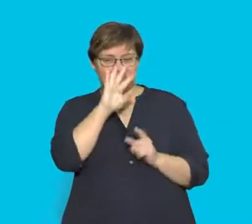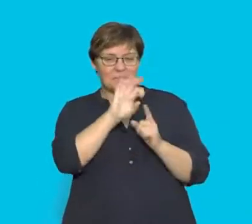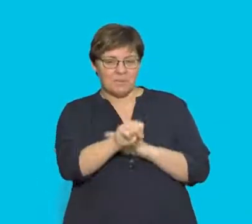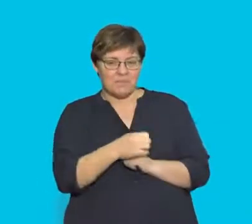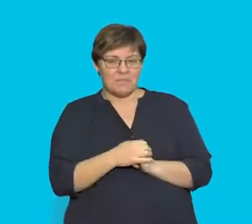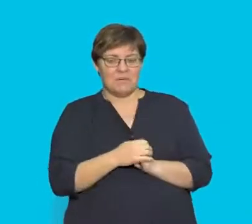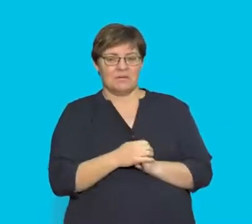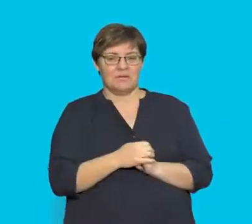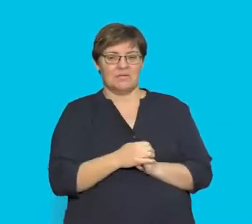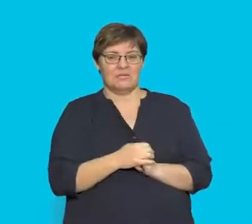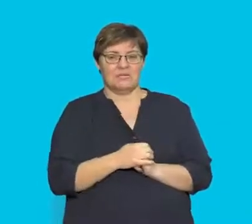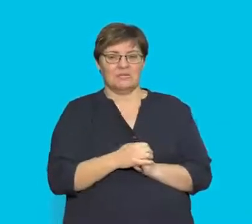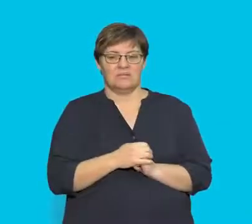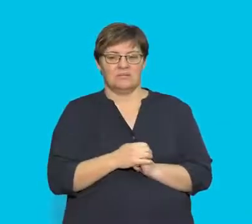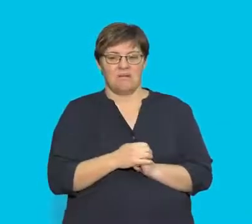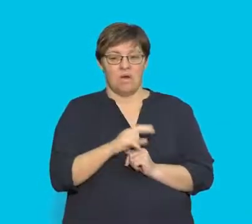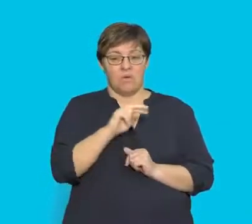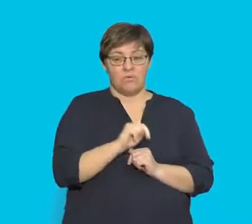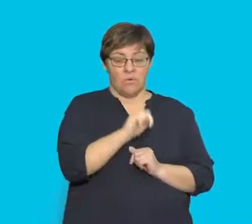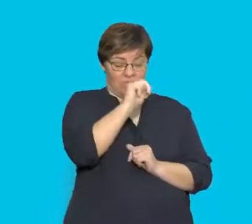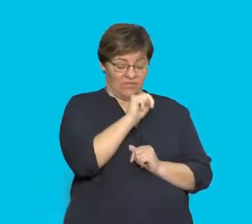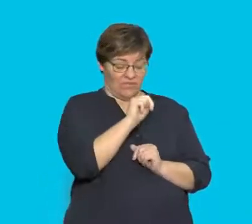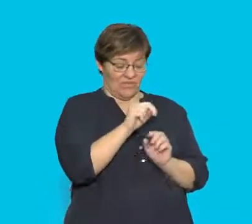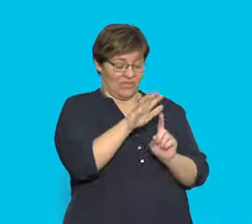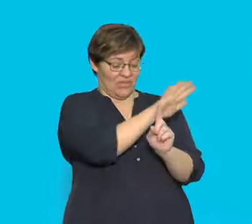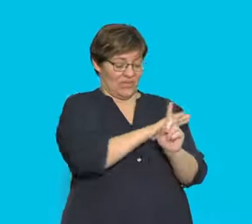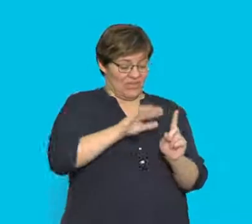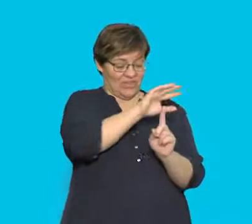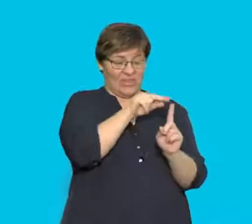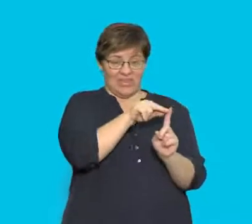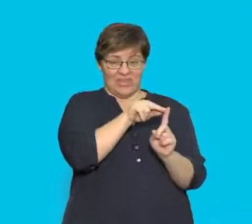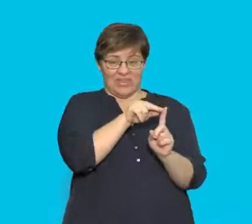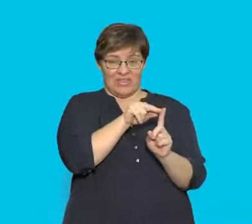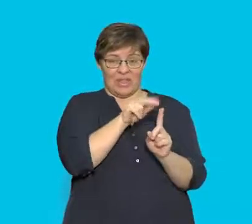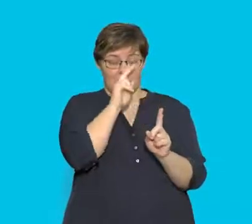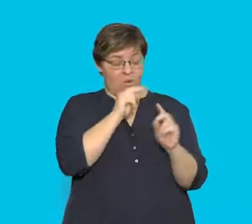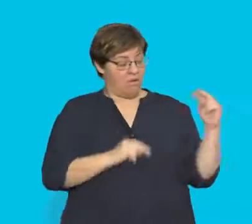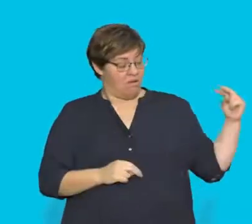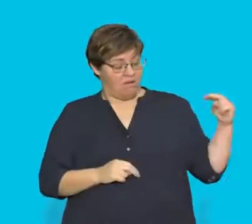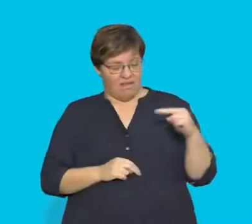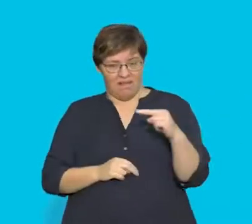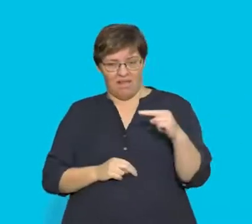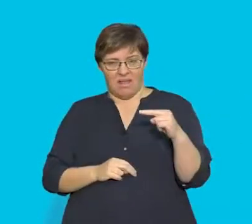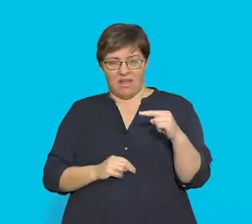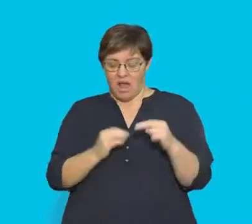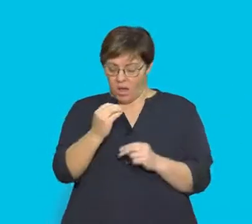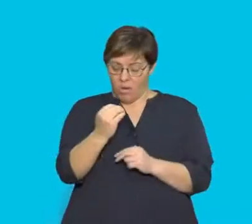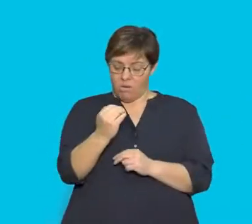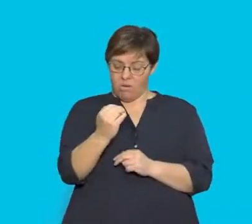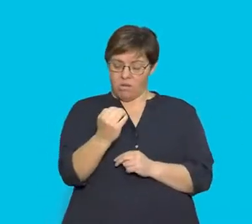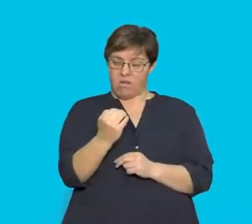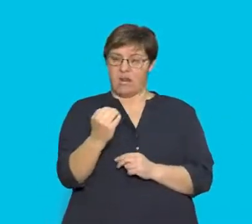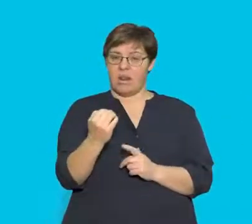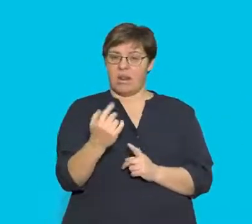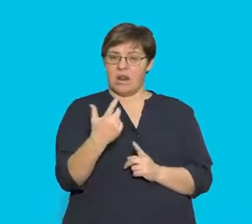recognize around the pole, the North Pole, looking your eye over here, the field lines are all